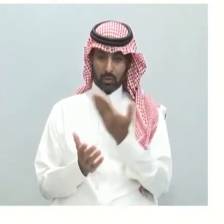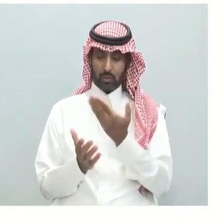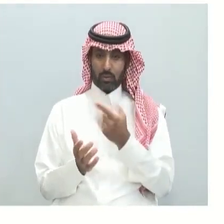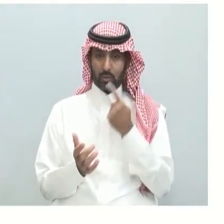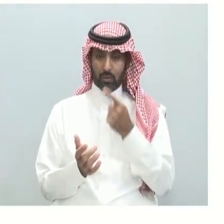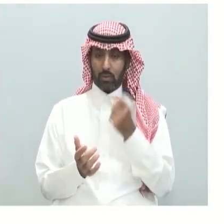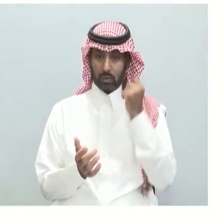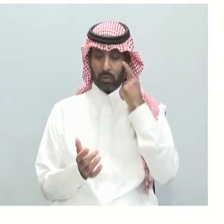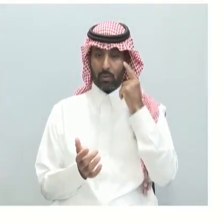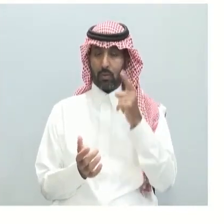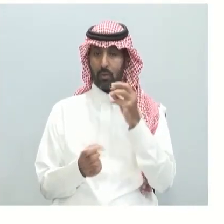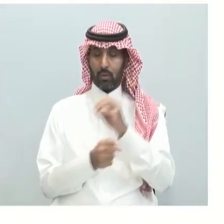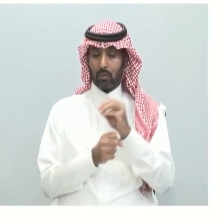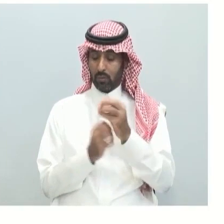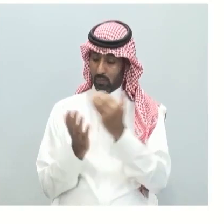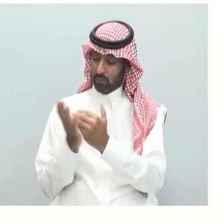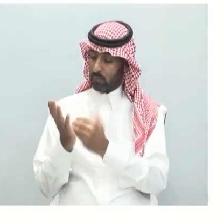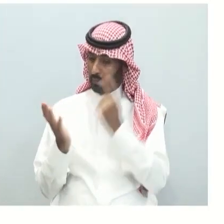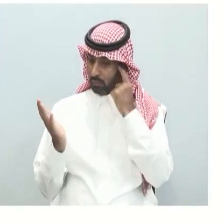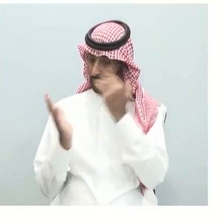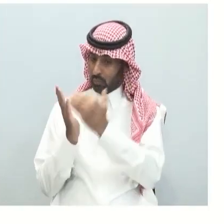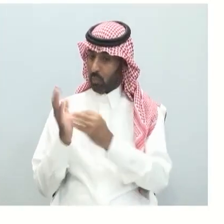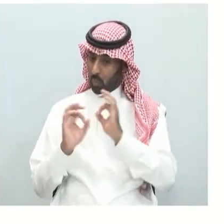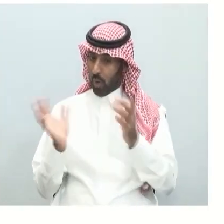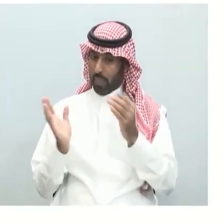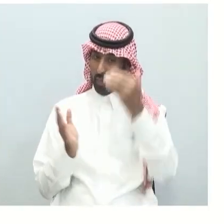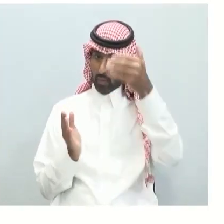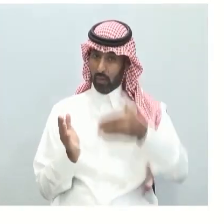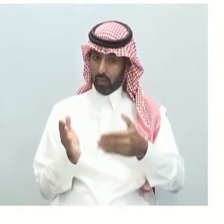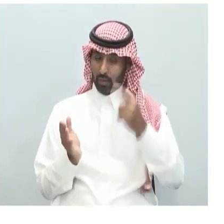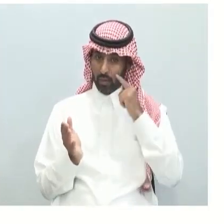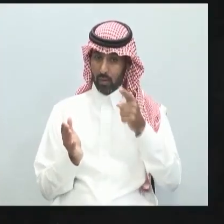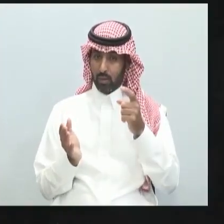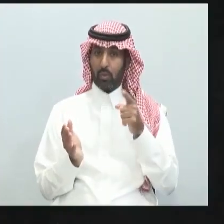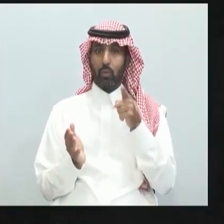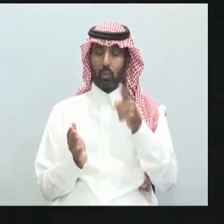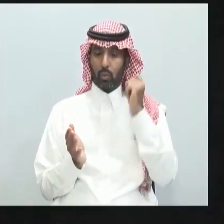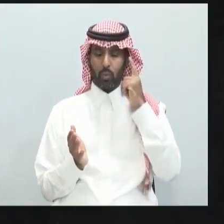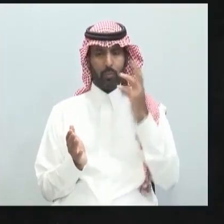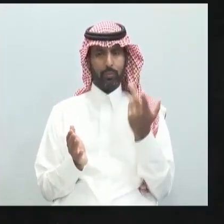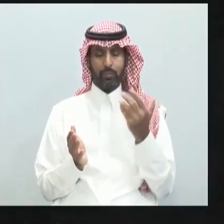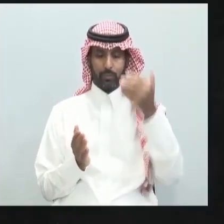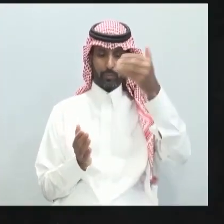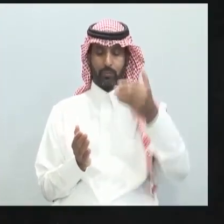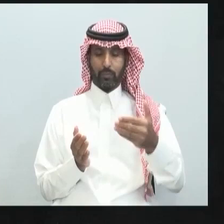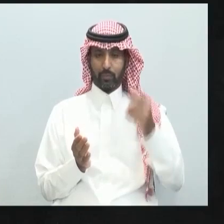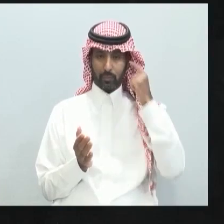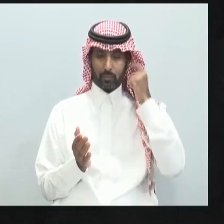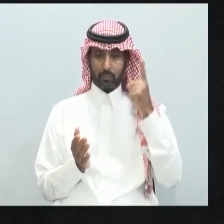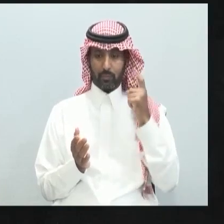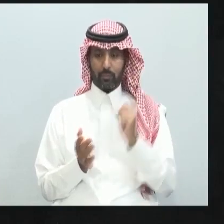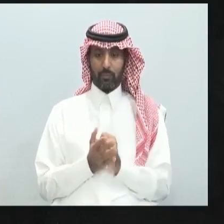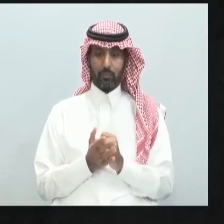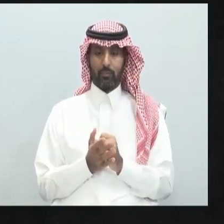Are ideas and information presented clearly? Of course, this is your own opinion. Are the ideas, it says